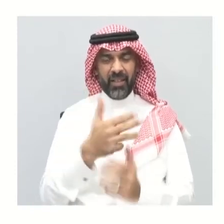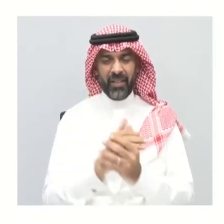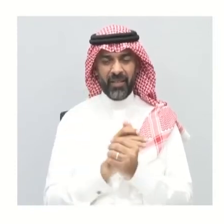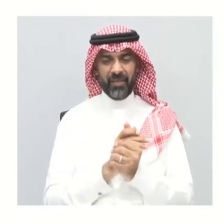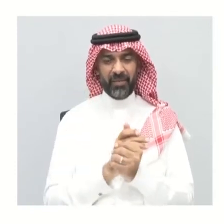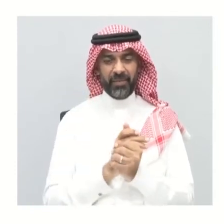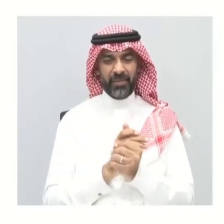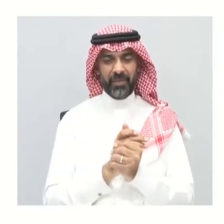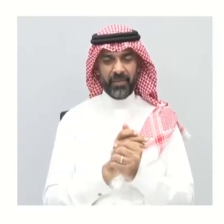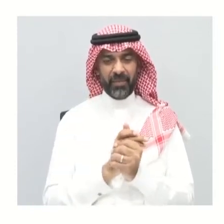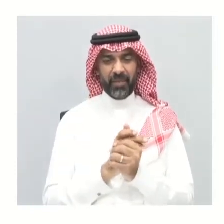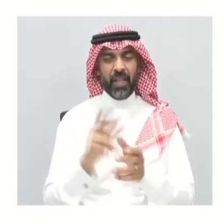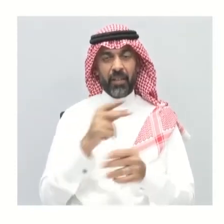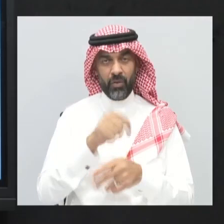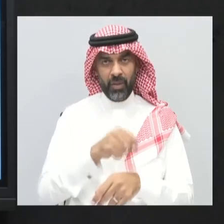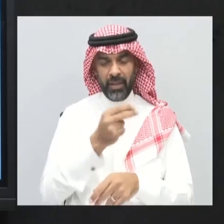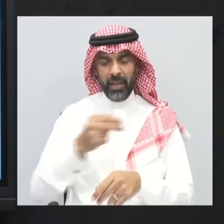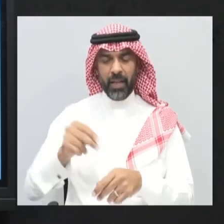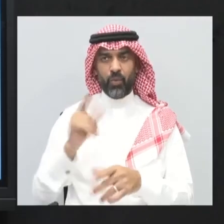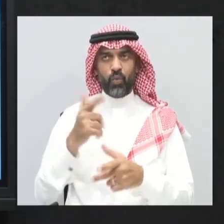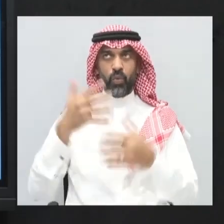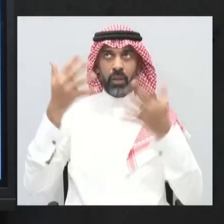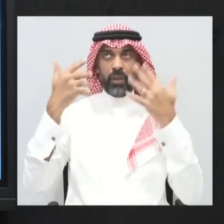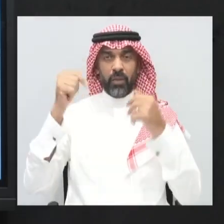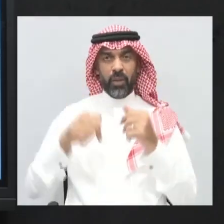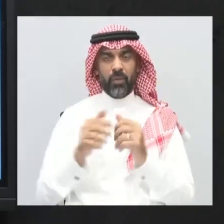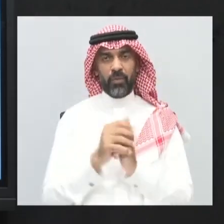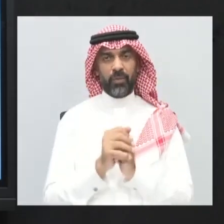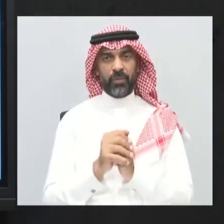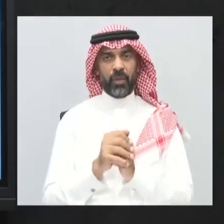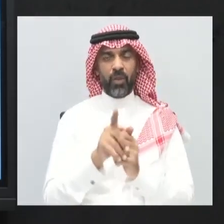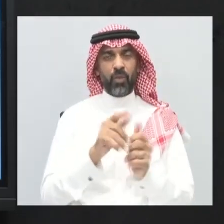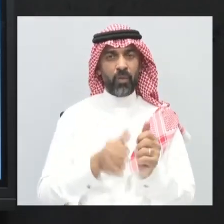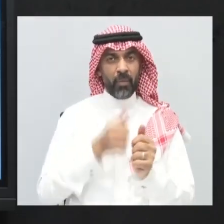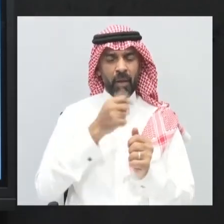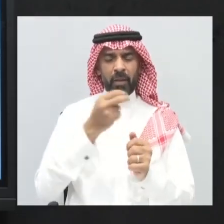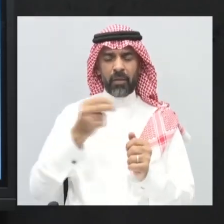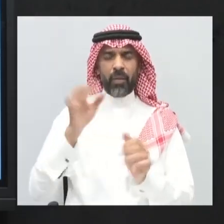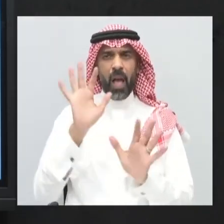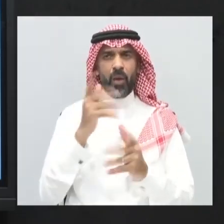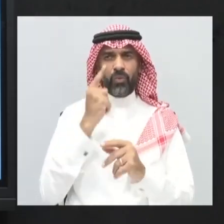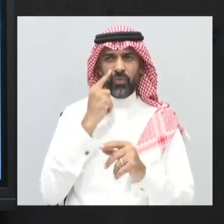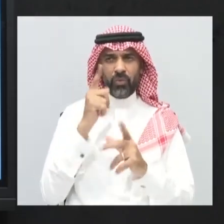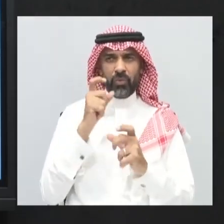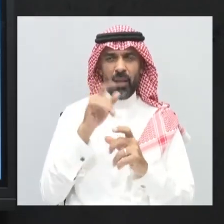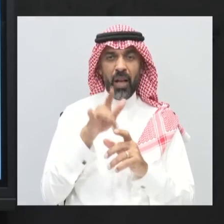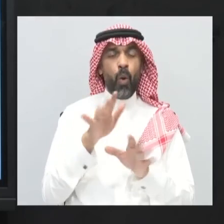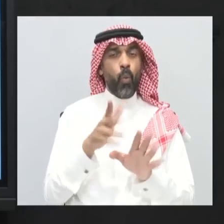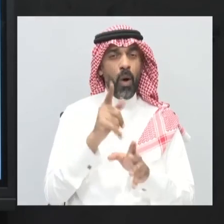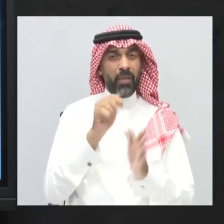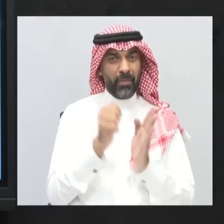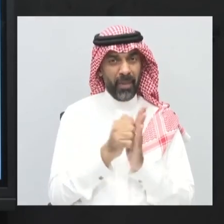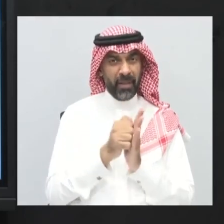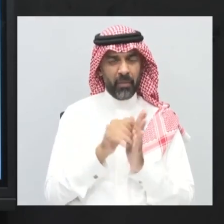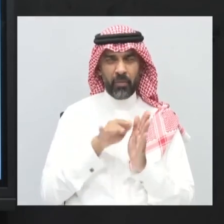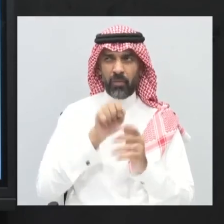today. Now we can write any weather, right? So maybe you can look outside.